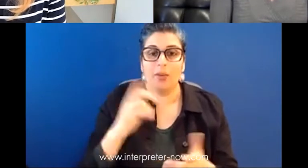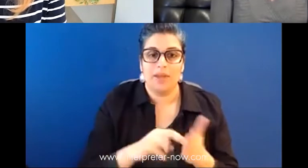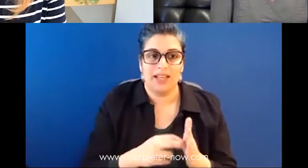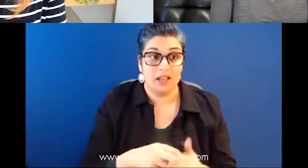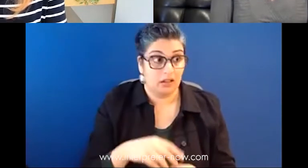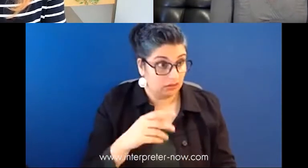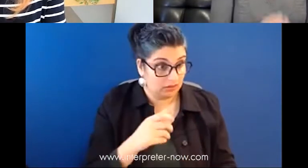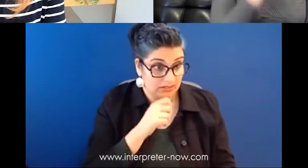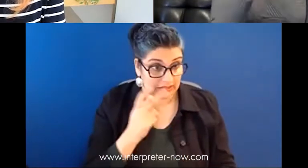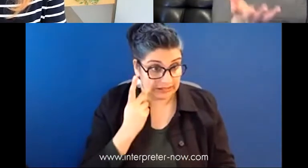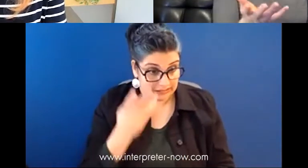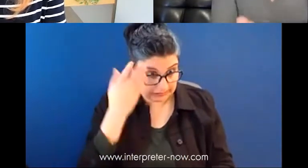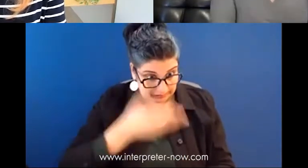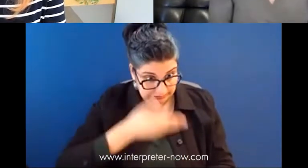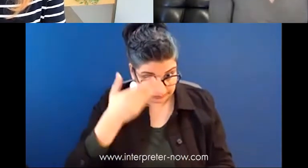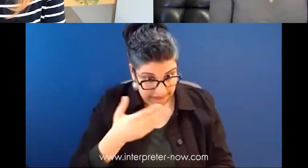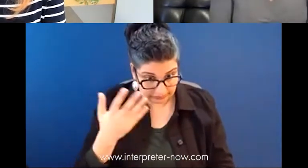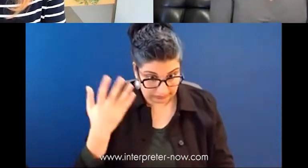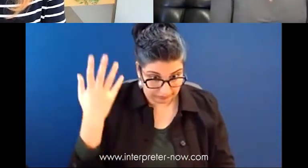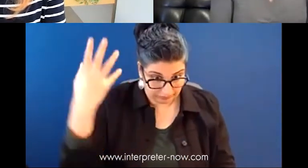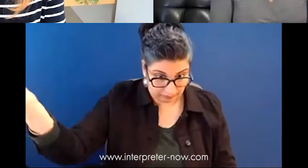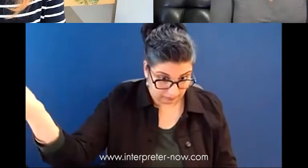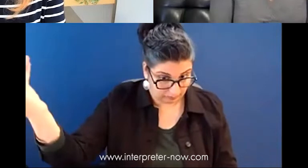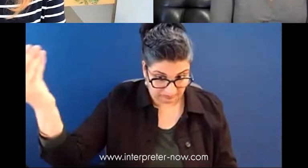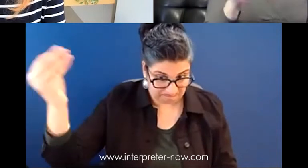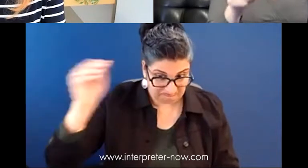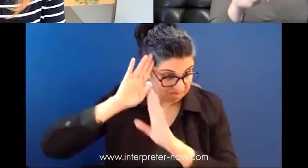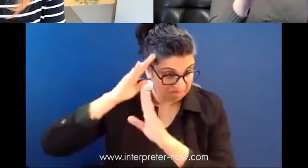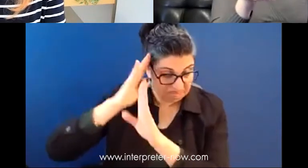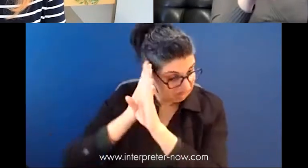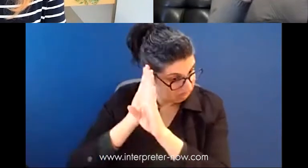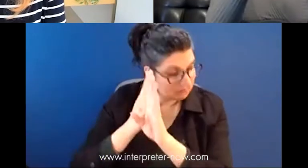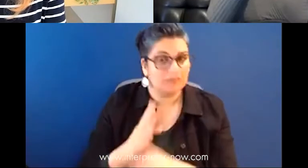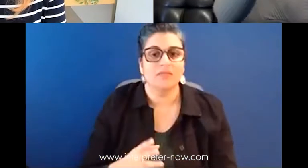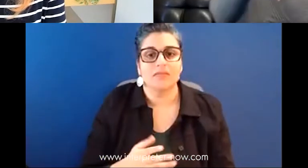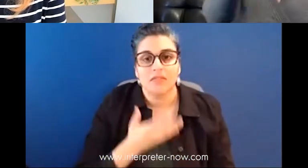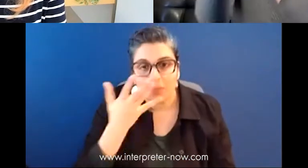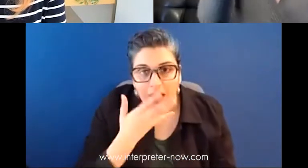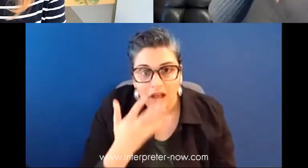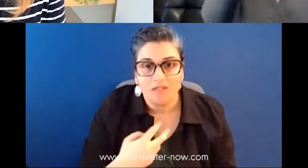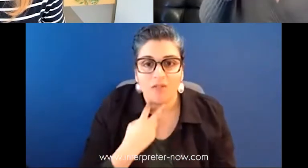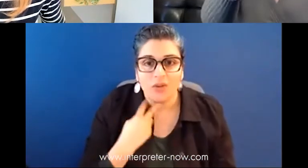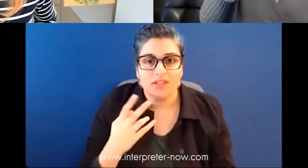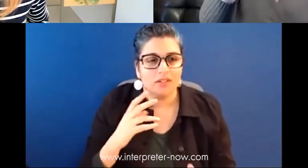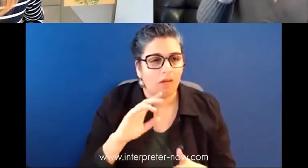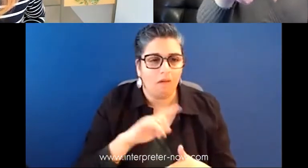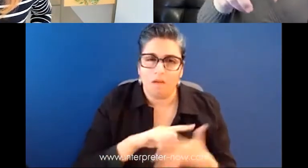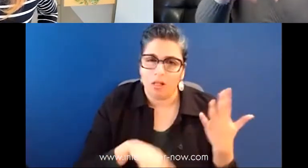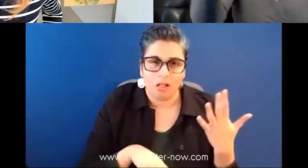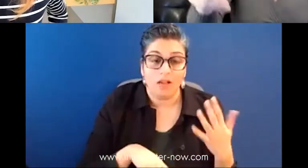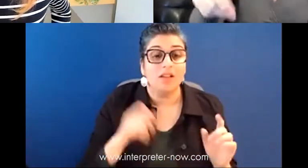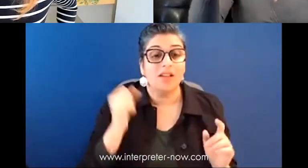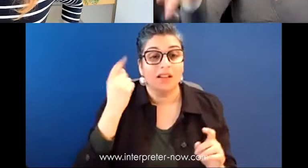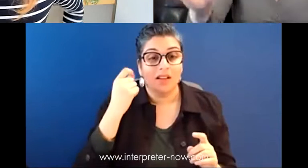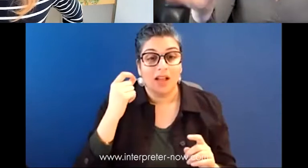out of mind, and we're not hearing each other's voices as much. And let me be clear, the little pictures at the top of